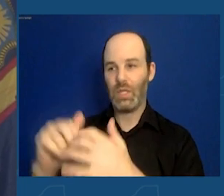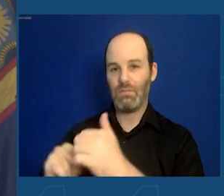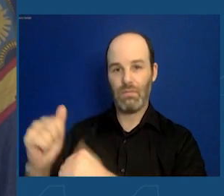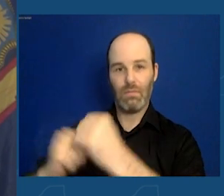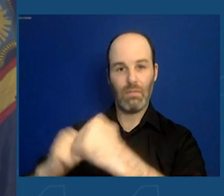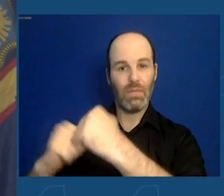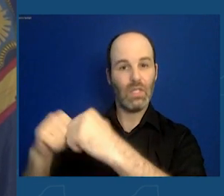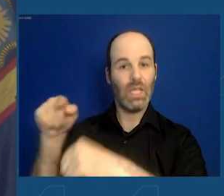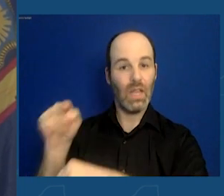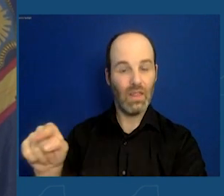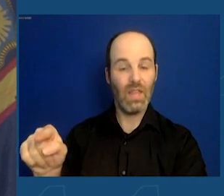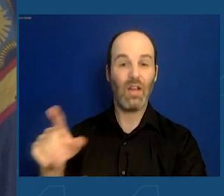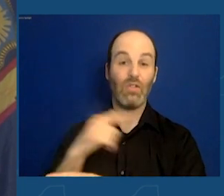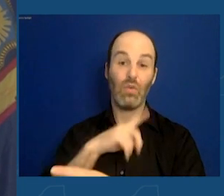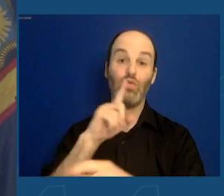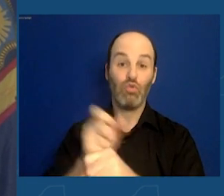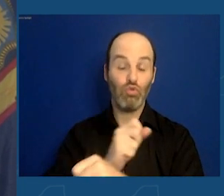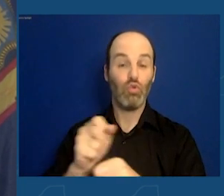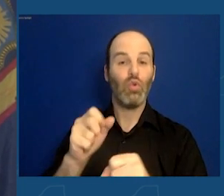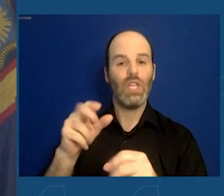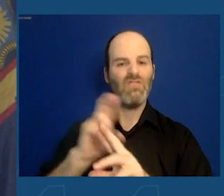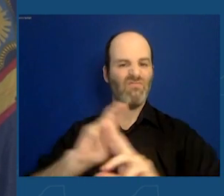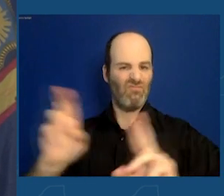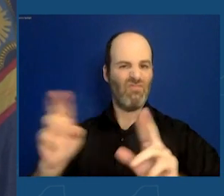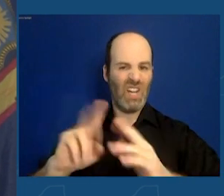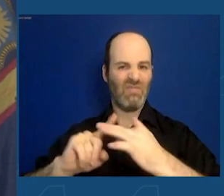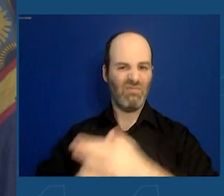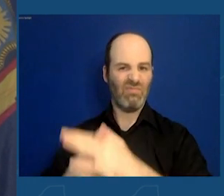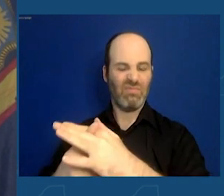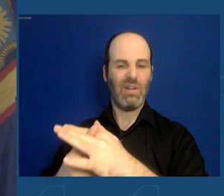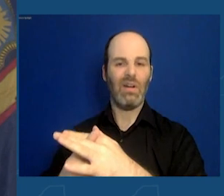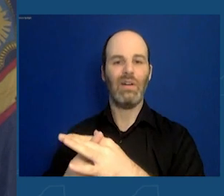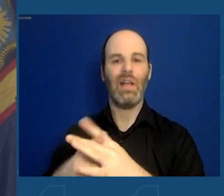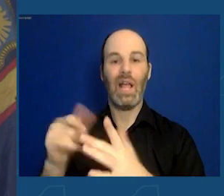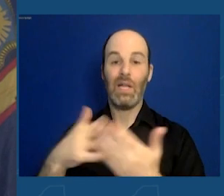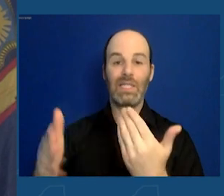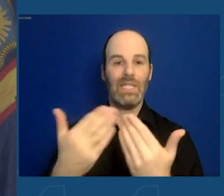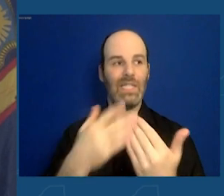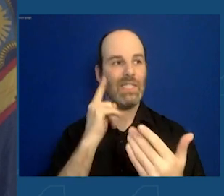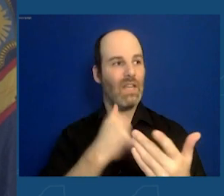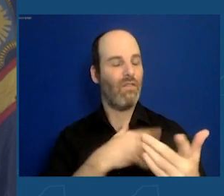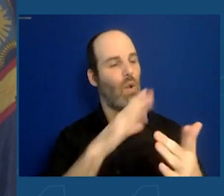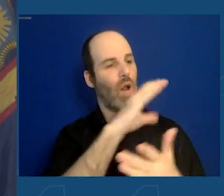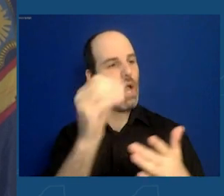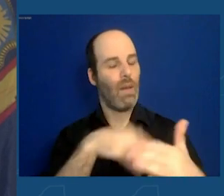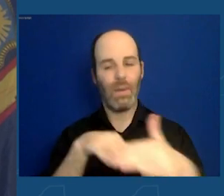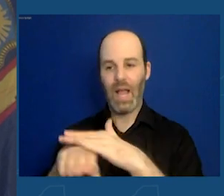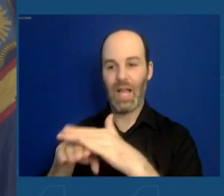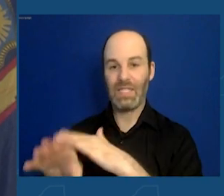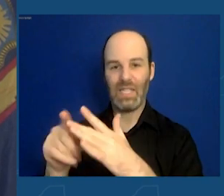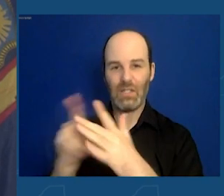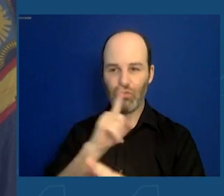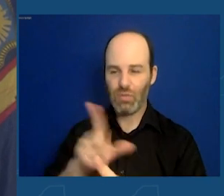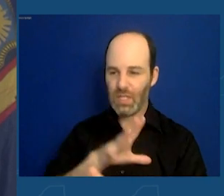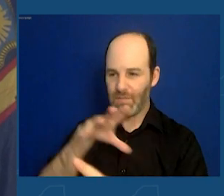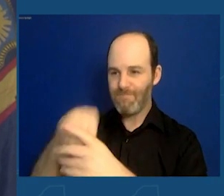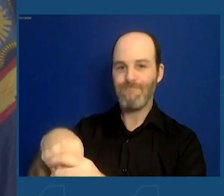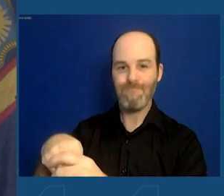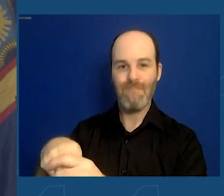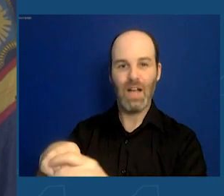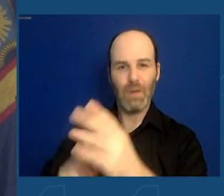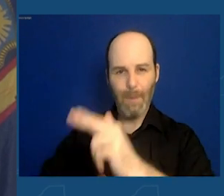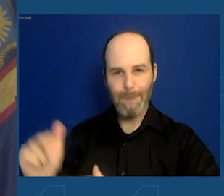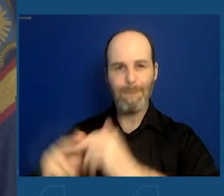so it is truly shovel-ready. It would be easy for a company to access and to get a shovel in the ground and build and